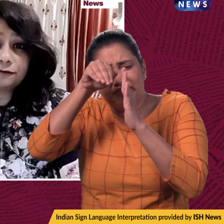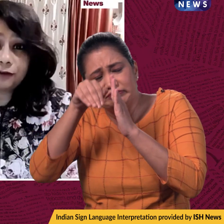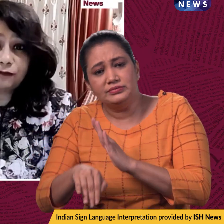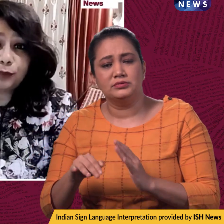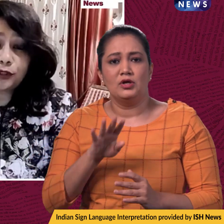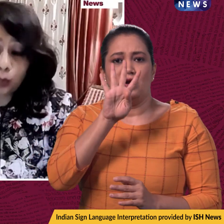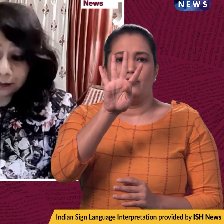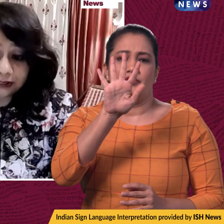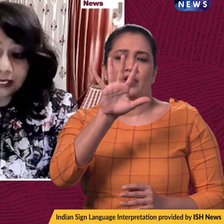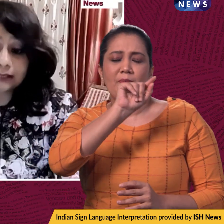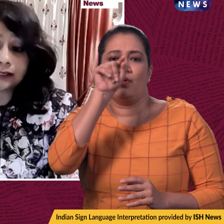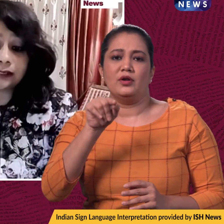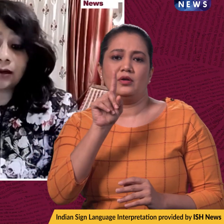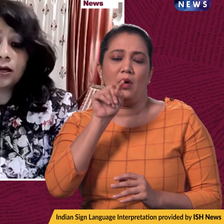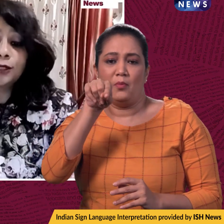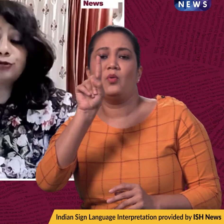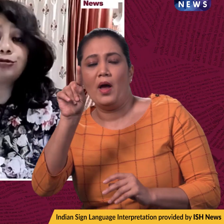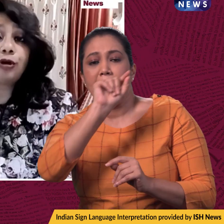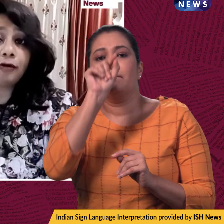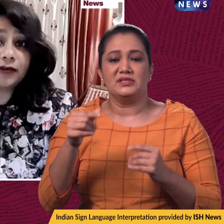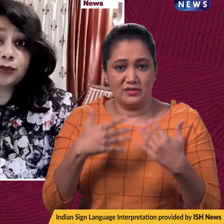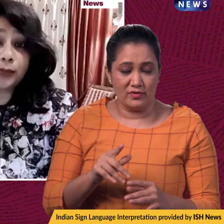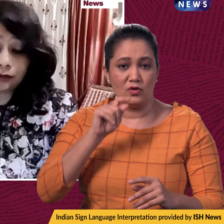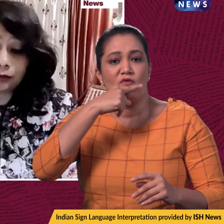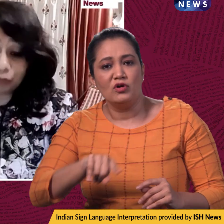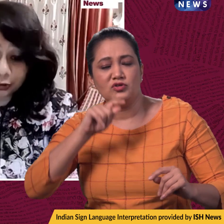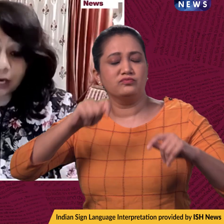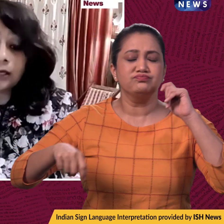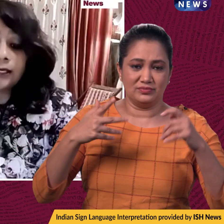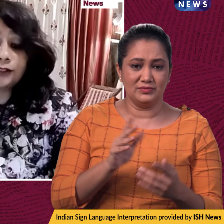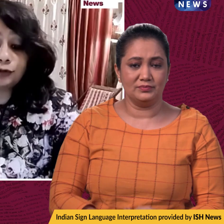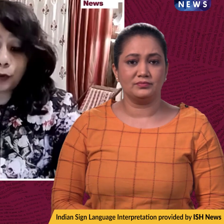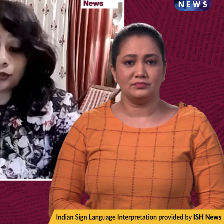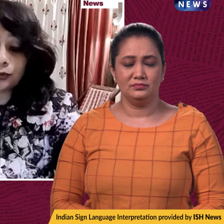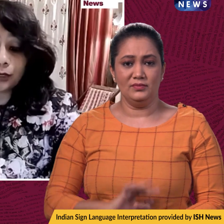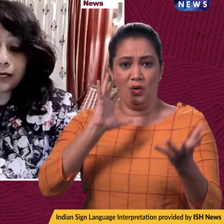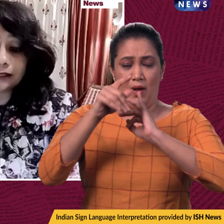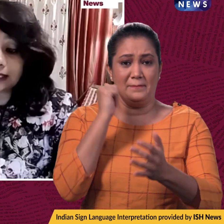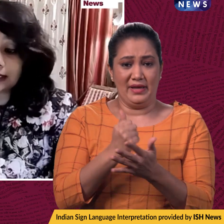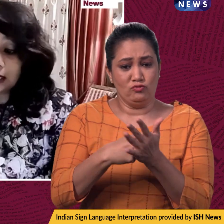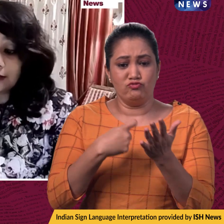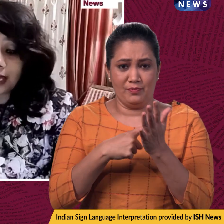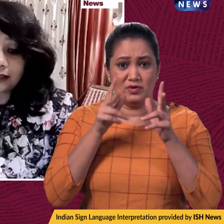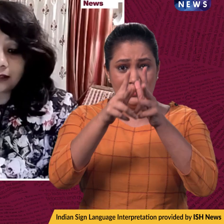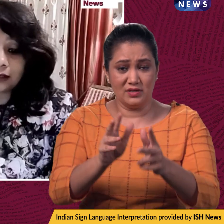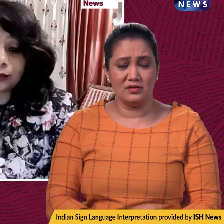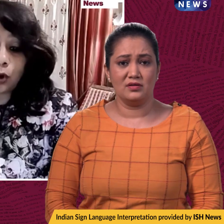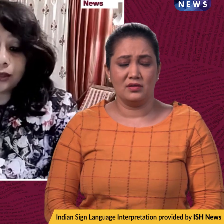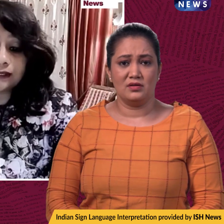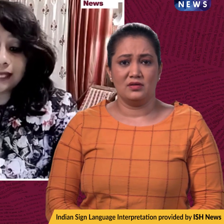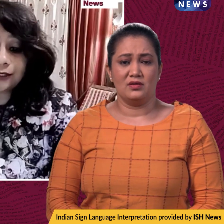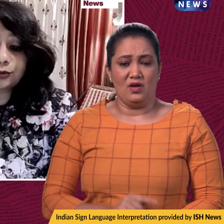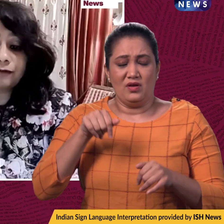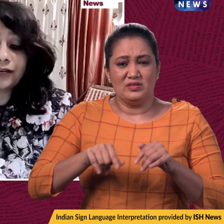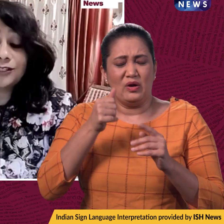by 45.1% this year due to the conflict with Russia. In its report, the World Bank has said that the